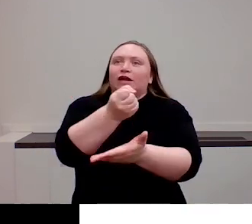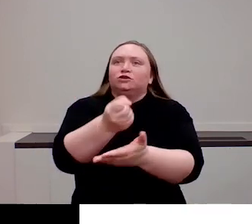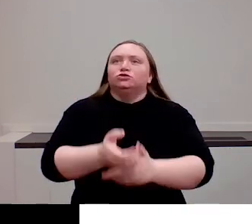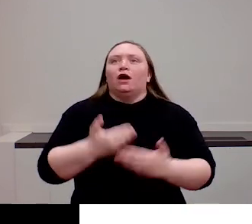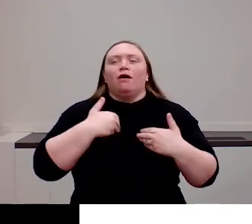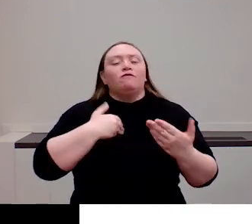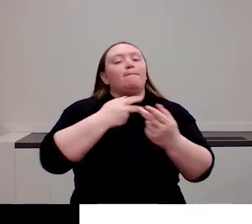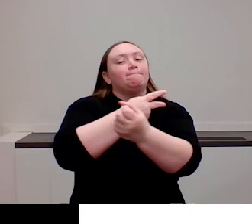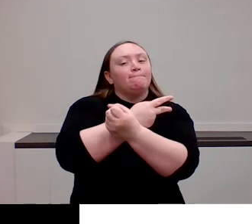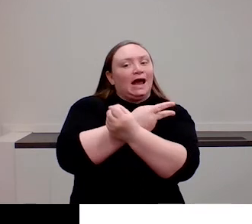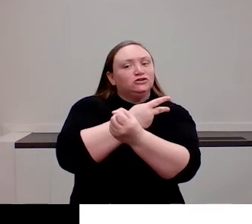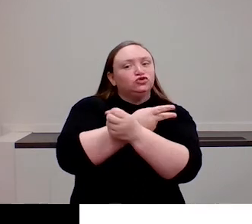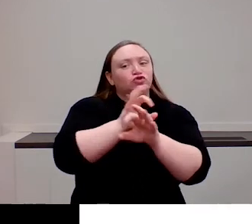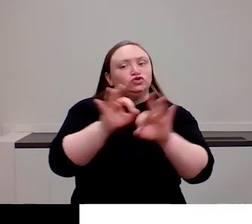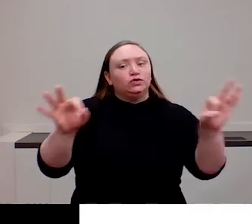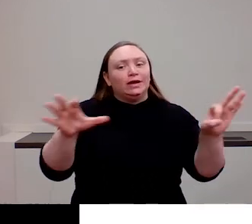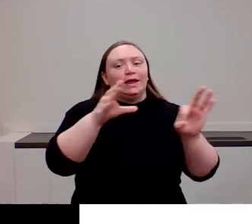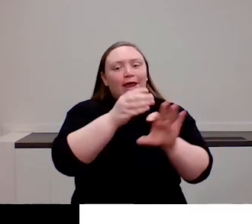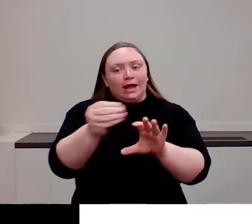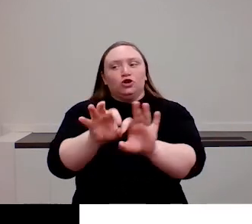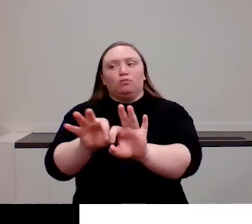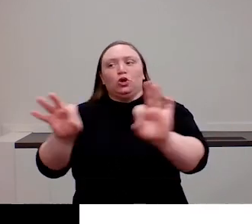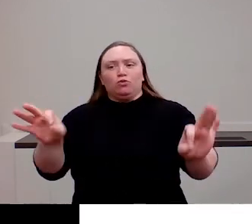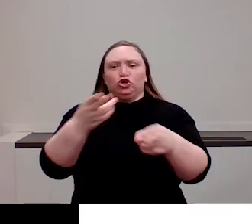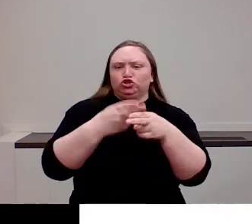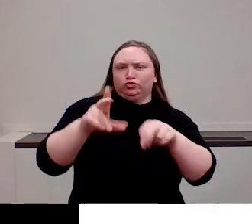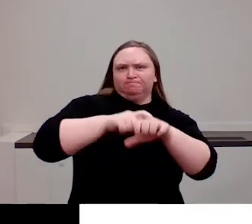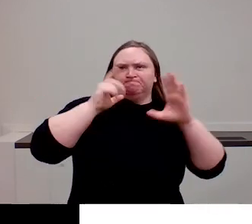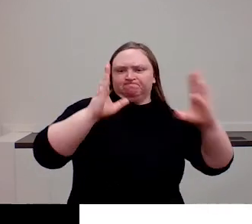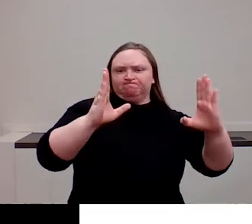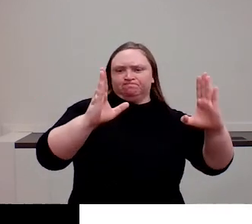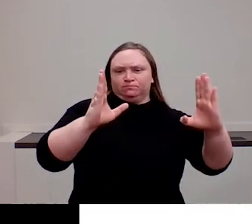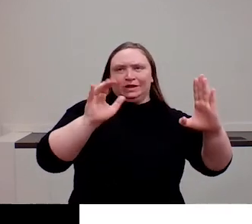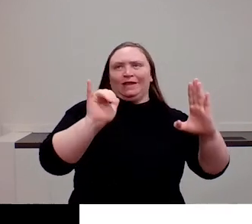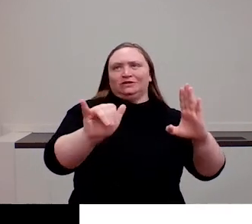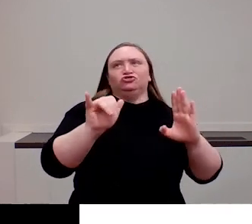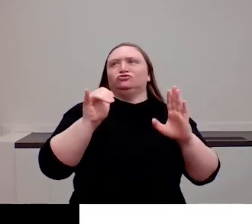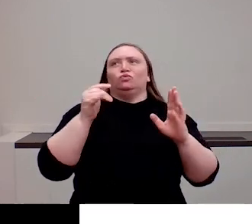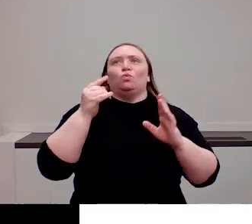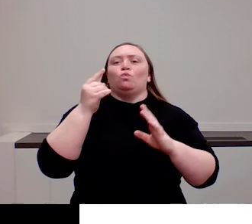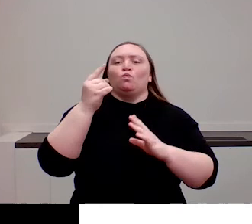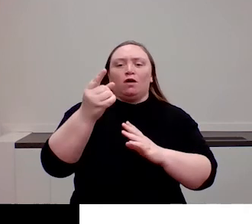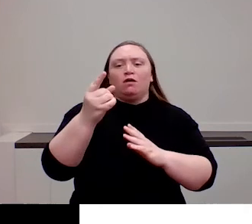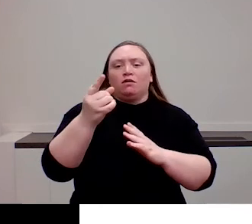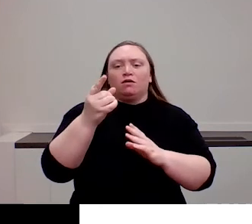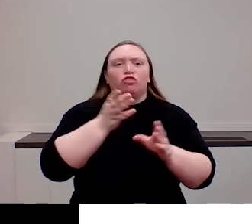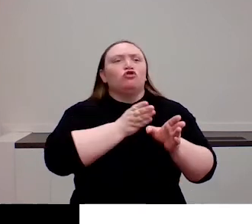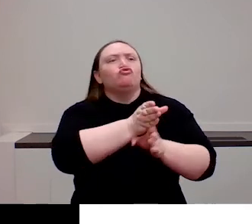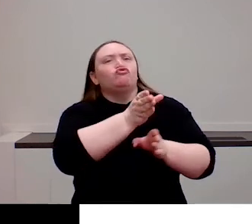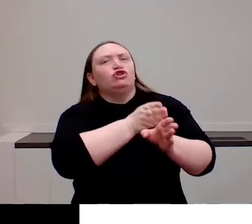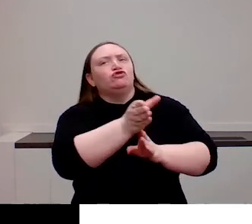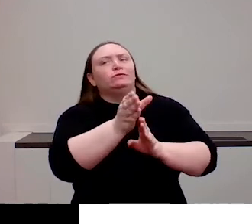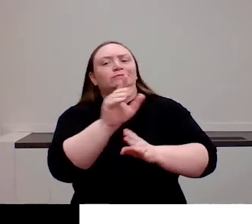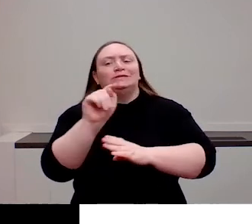got a master's degree and a diploma, all within a short window of time. And that's just one of many in regard to